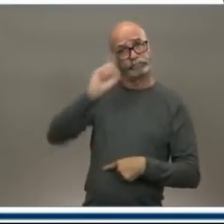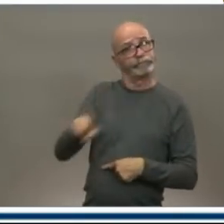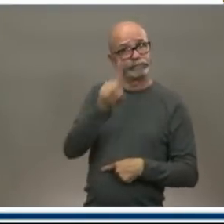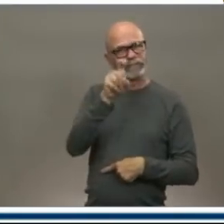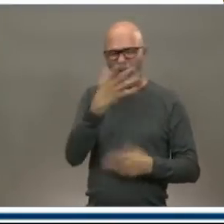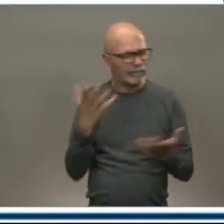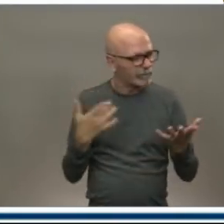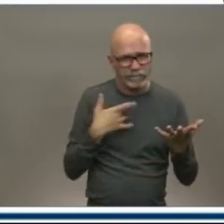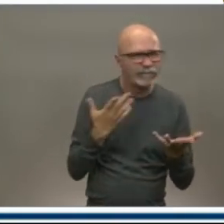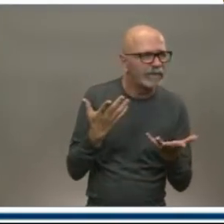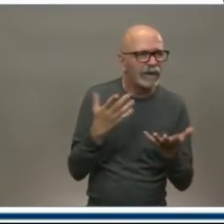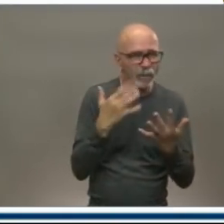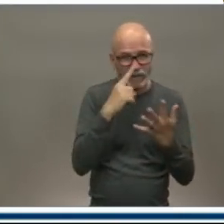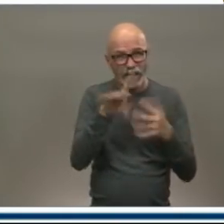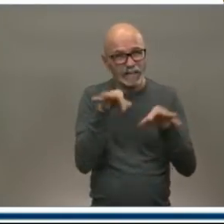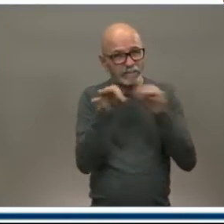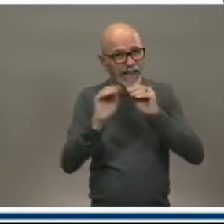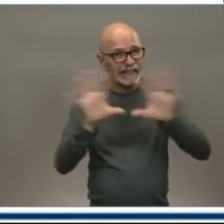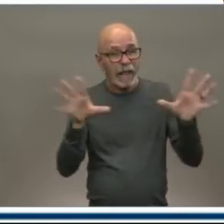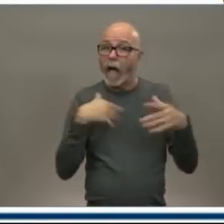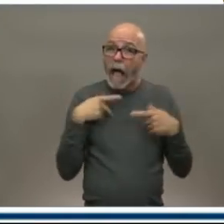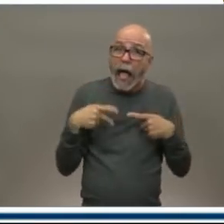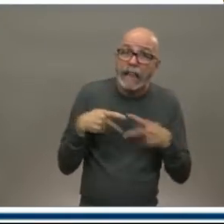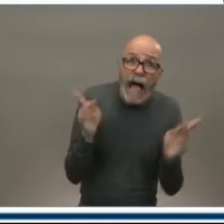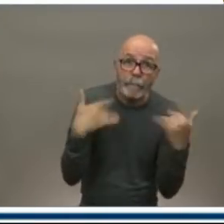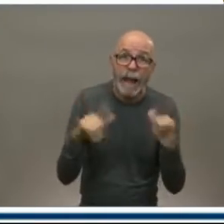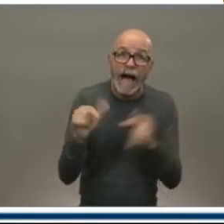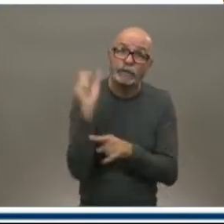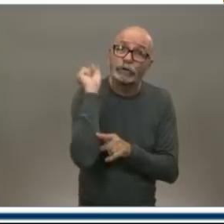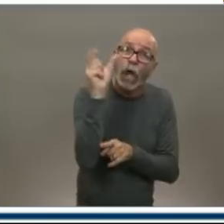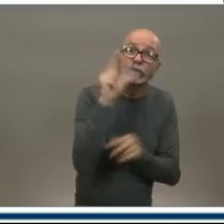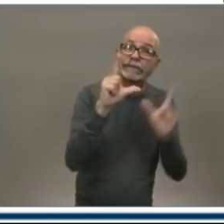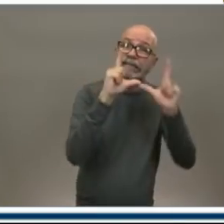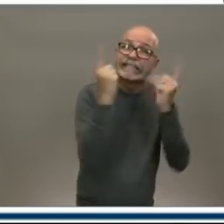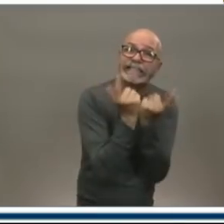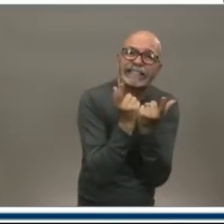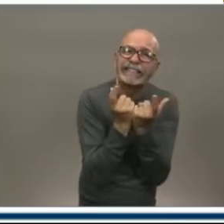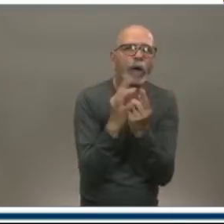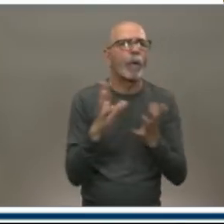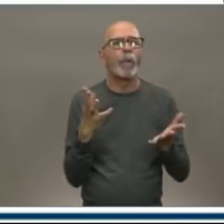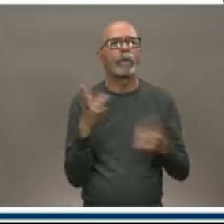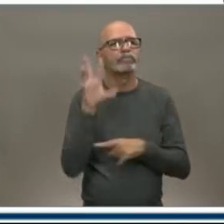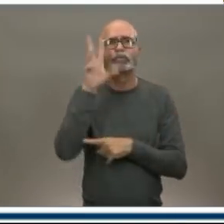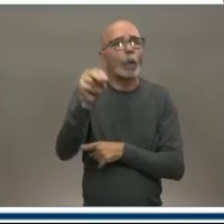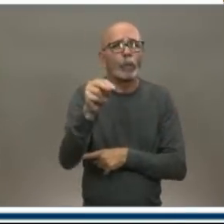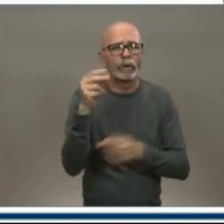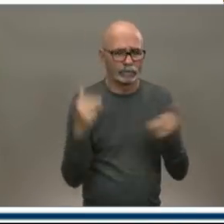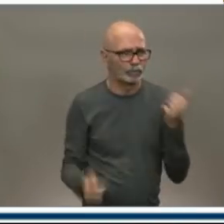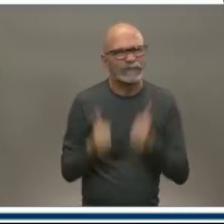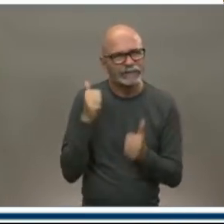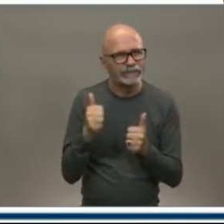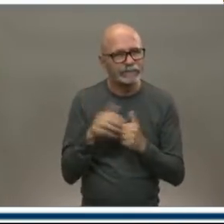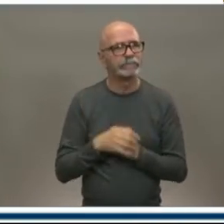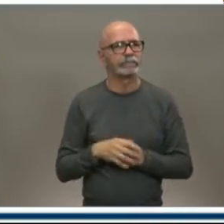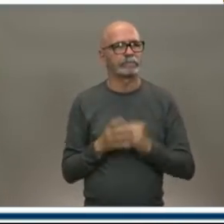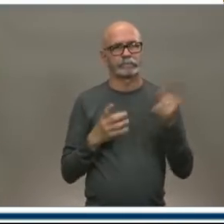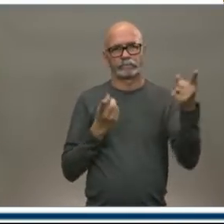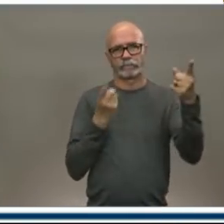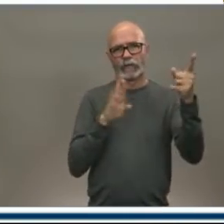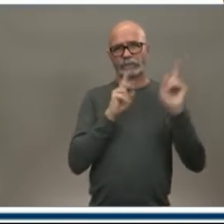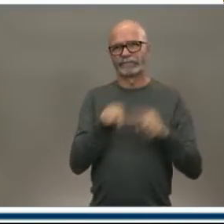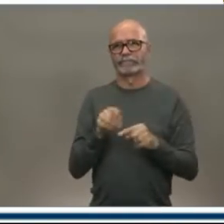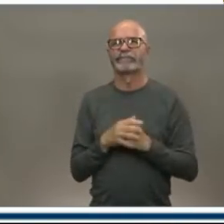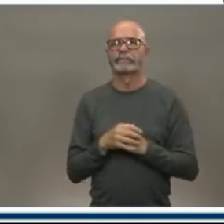whether they're allowed to go ahead with dart leagues and dart tournaments or they're not? So we've got a number of requests from a range